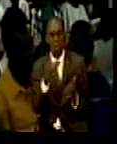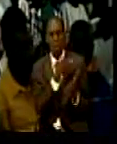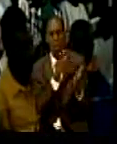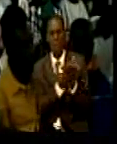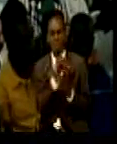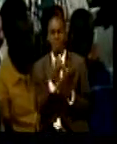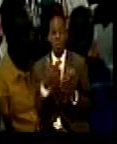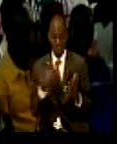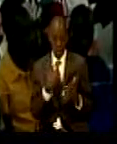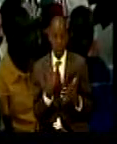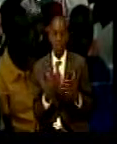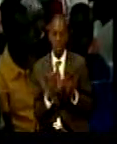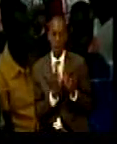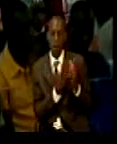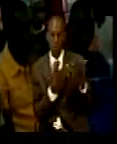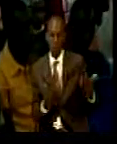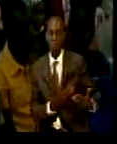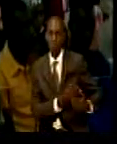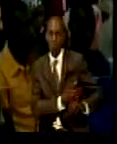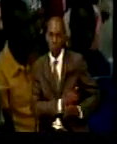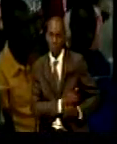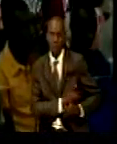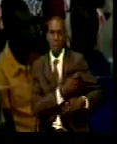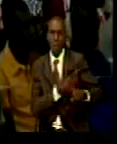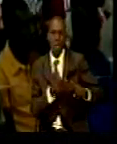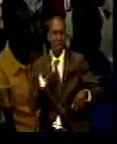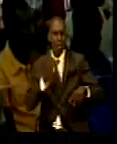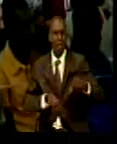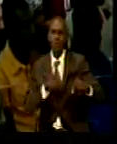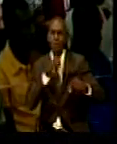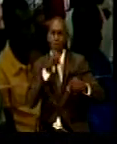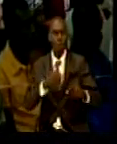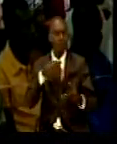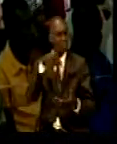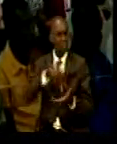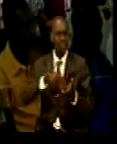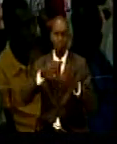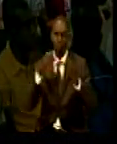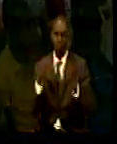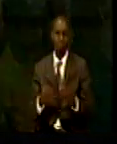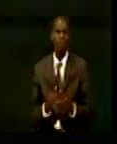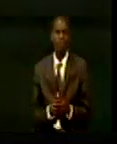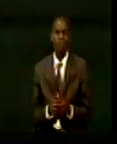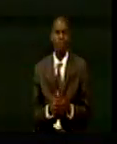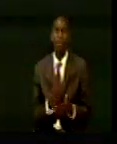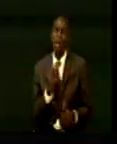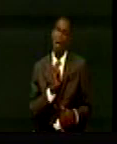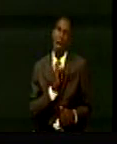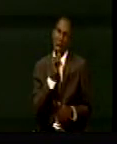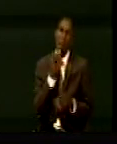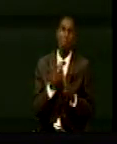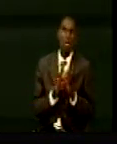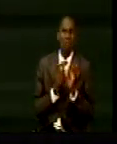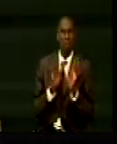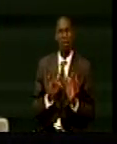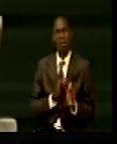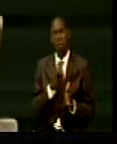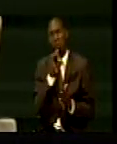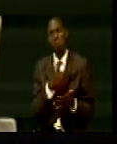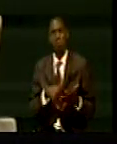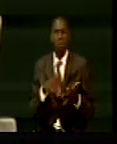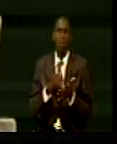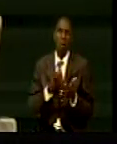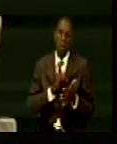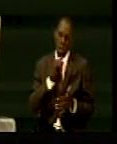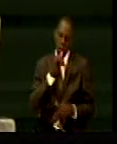the Bible, but they cannot stand firm. They say, I'm a Christian, I'm born again, I'm a child of God.